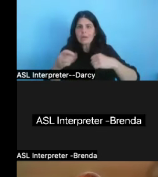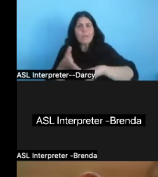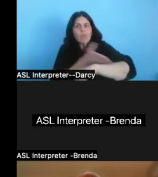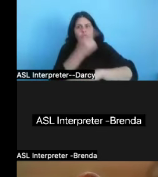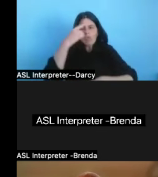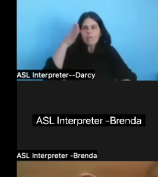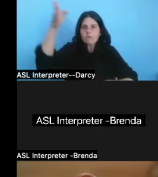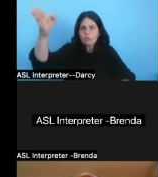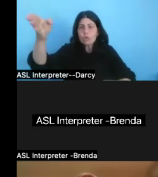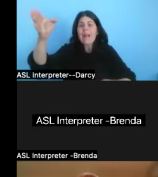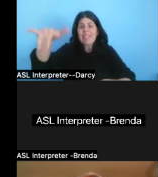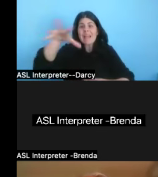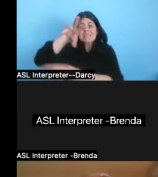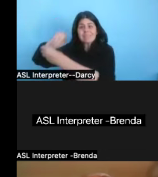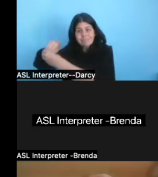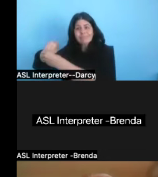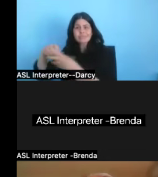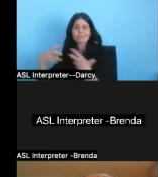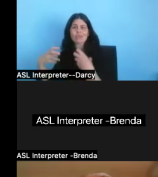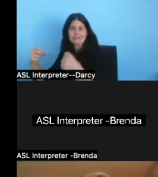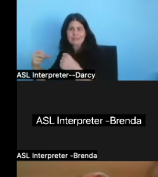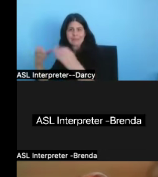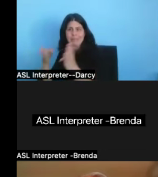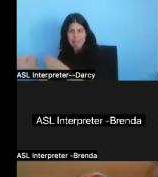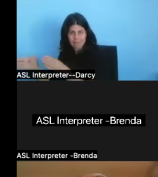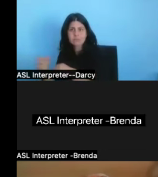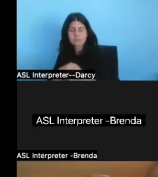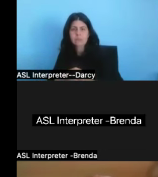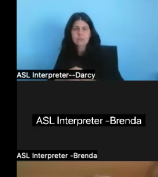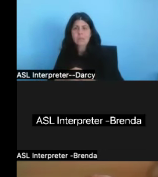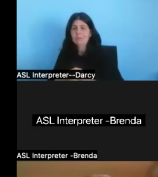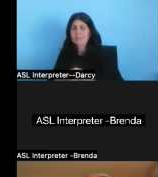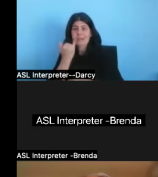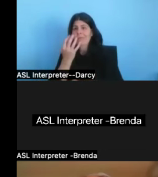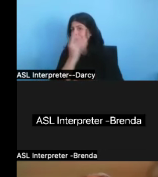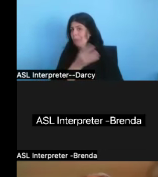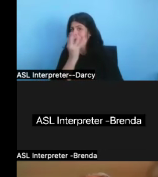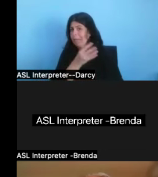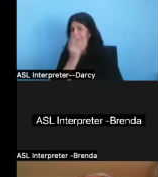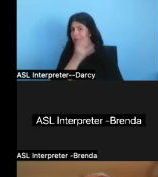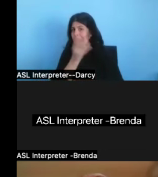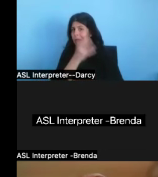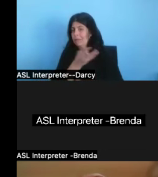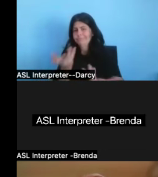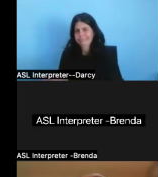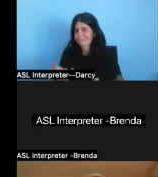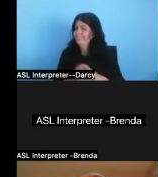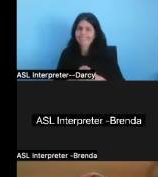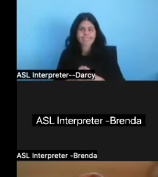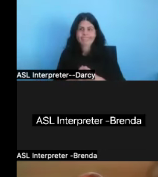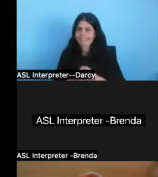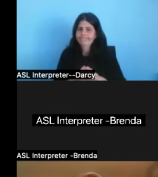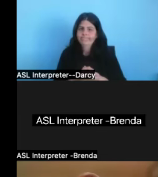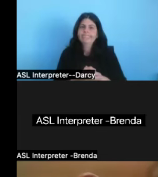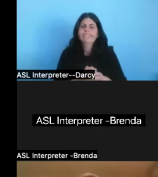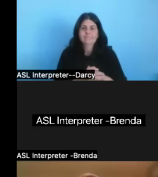a resilient infrastructure system, instead of not thinking about it and continuing to do what you've done in the past. And that's where we're